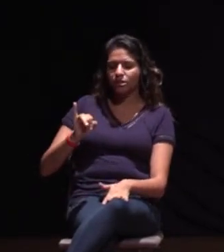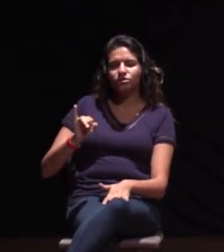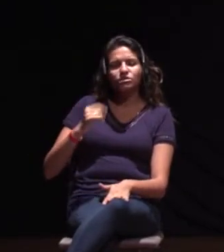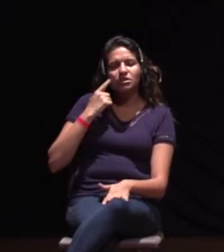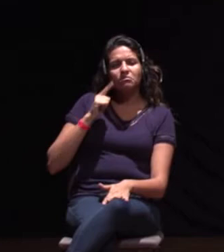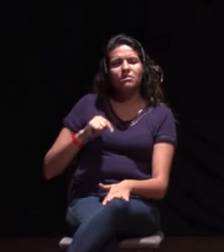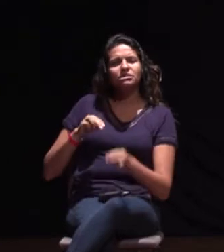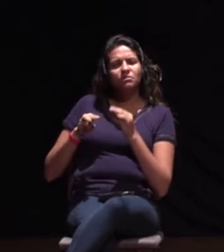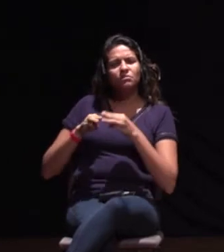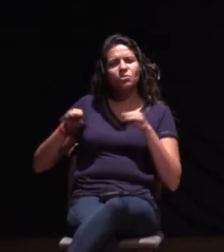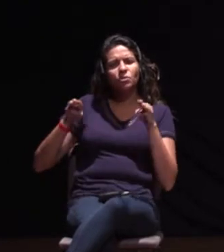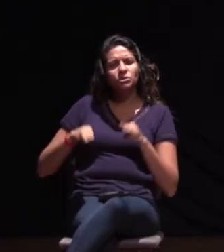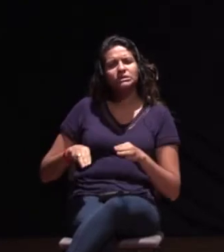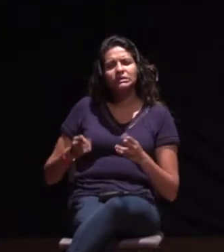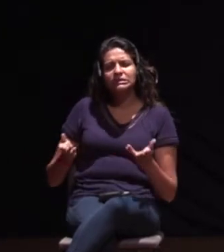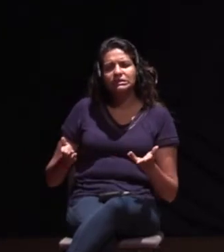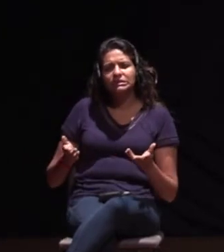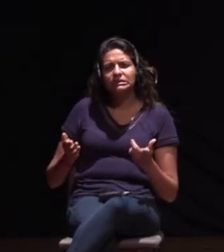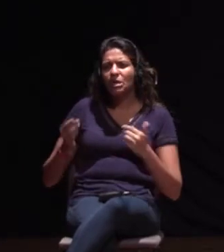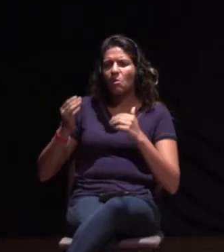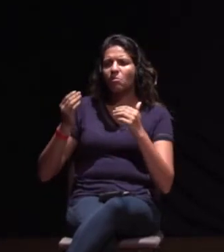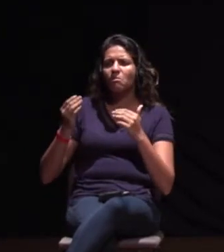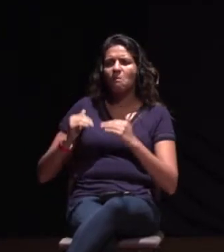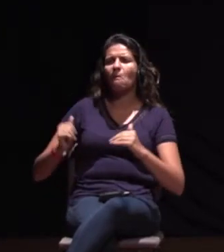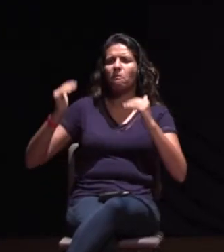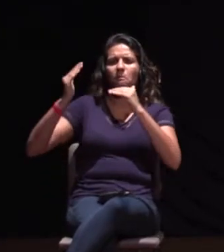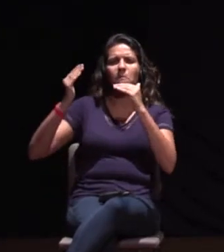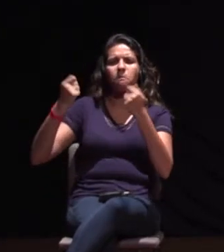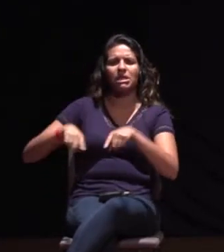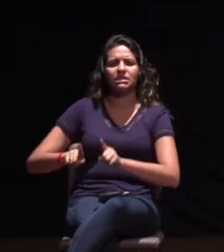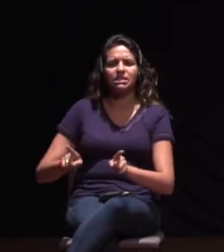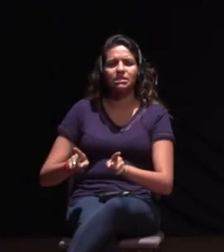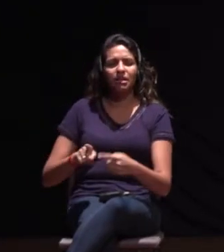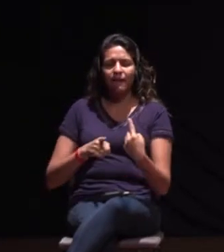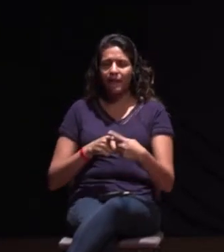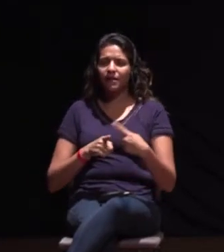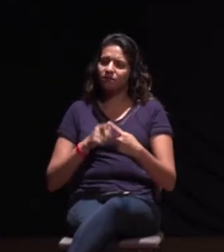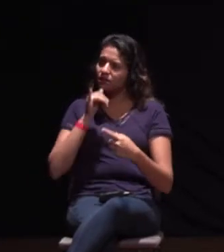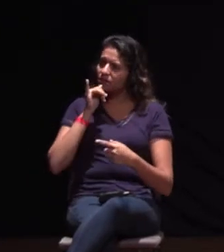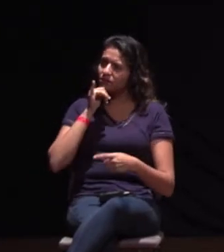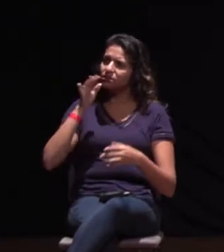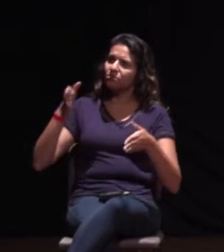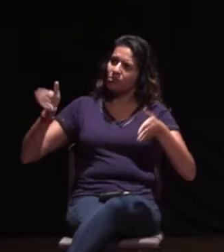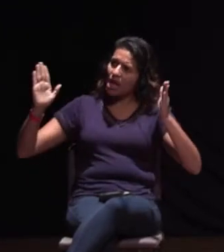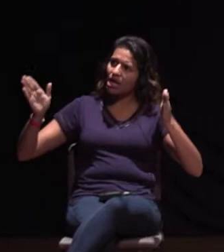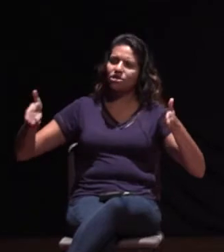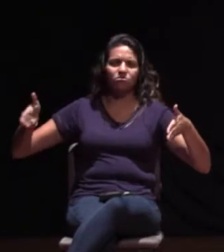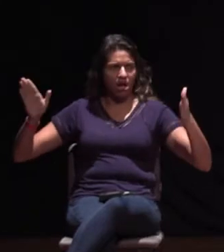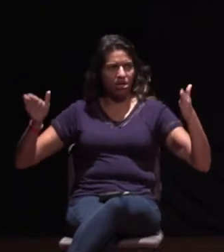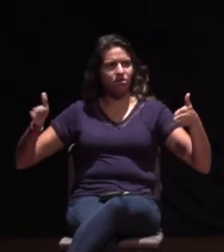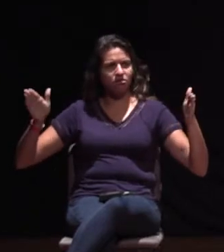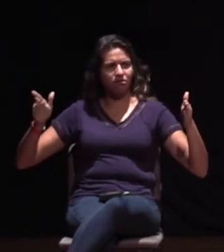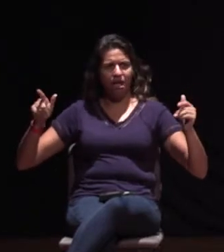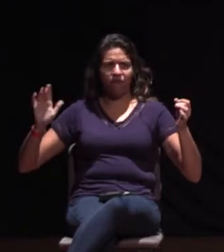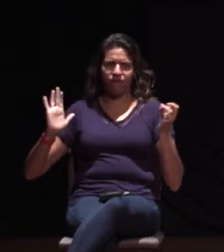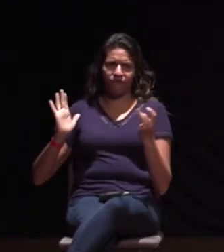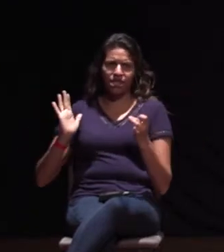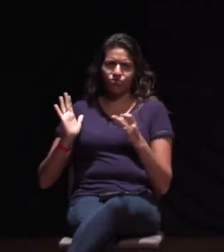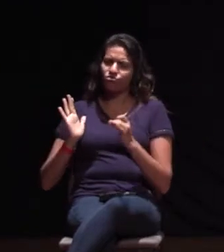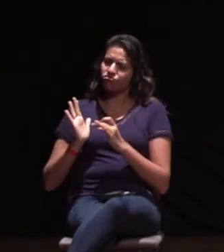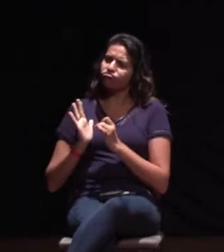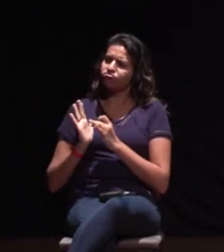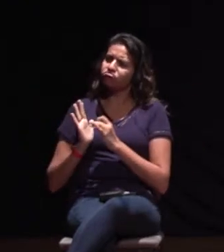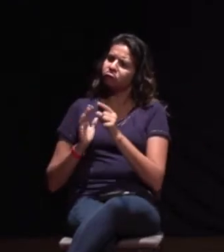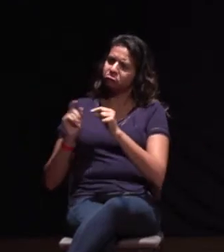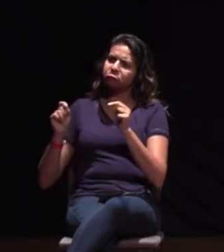cancelled, and what does it mean? Yes, they're here, we can argue, they're just transparent, but by doing that, changes radically everything. And that is